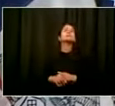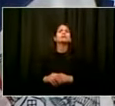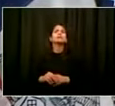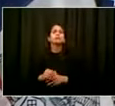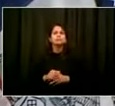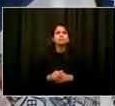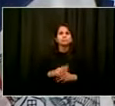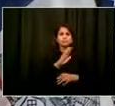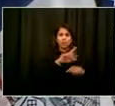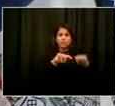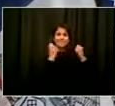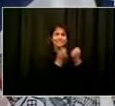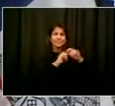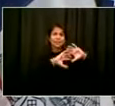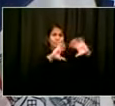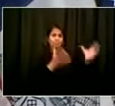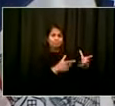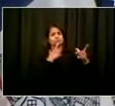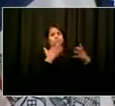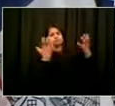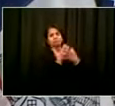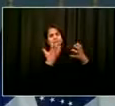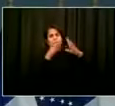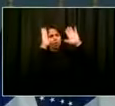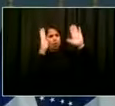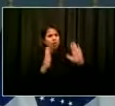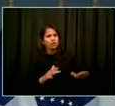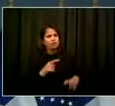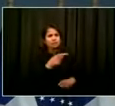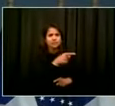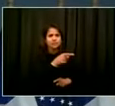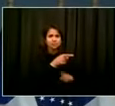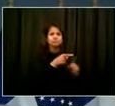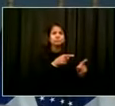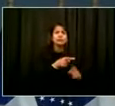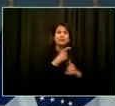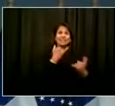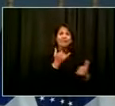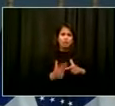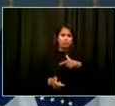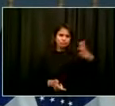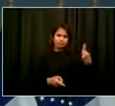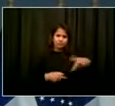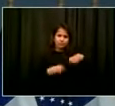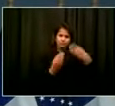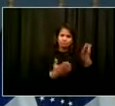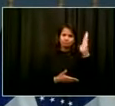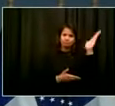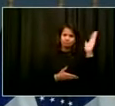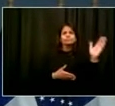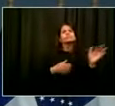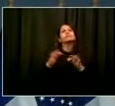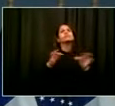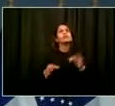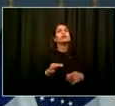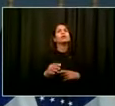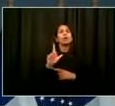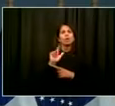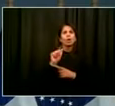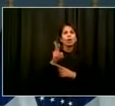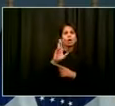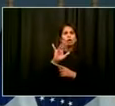Julie, congratulations to you and your team. Tell us all about the final results. Thank you so much, Mr. Mayor. And I want to thank you for your support of our efforts,